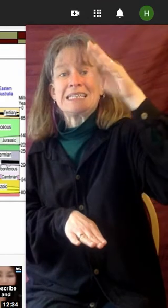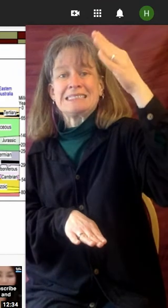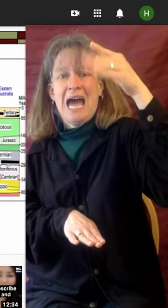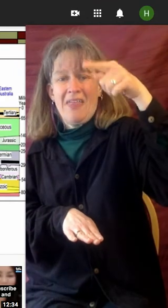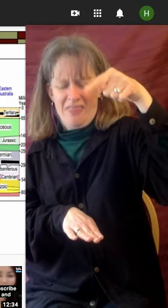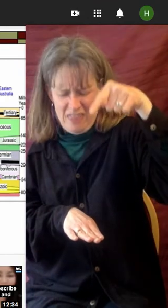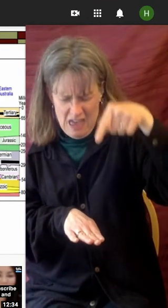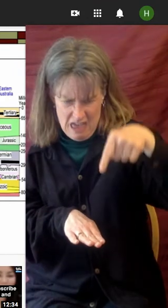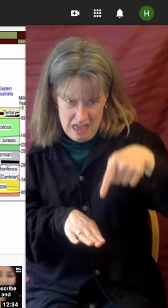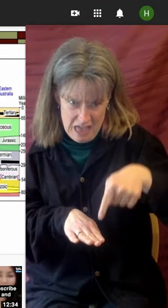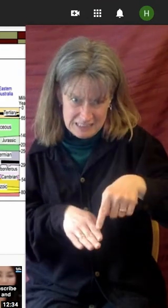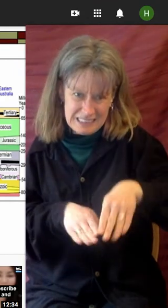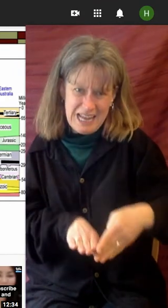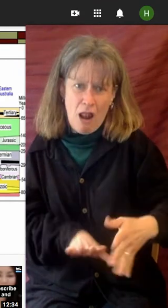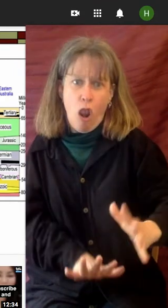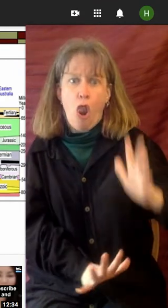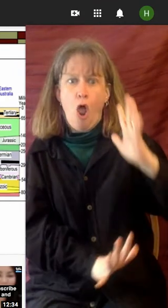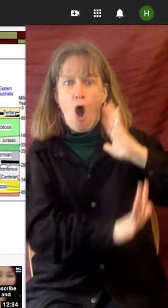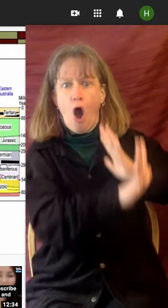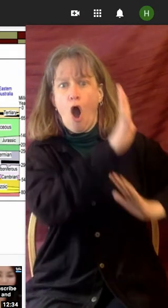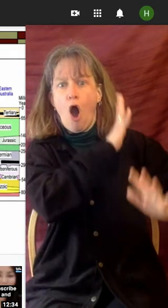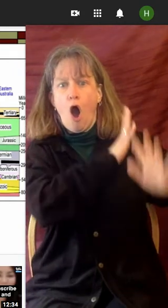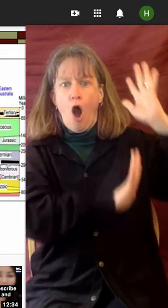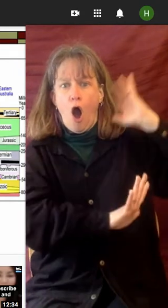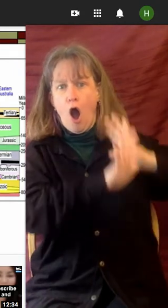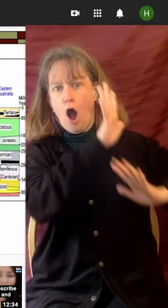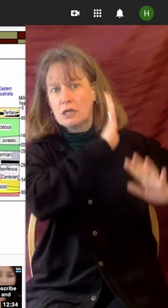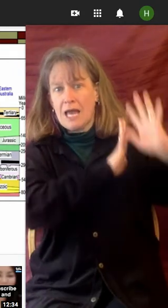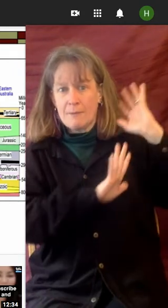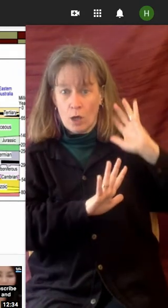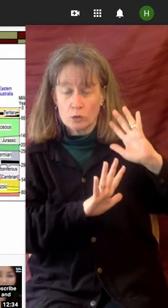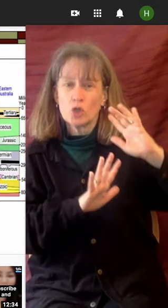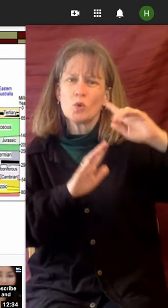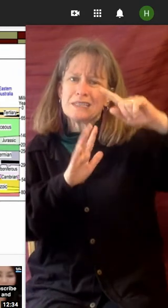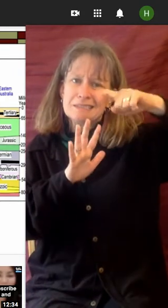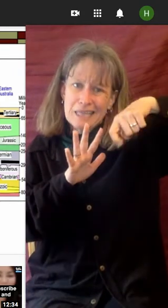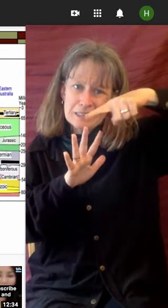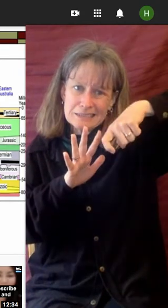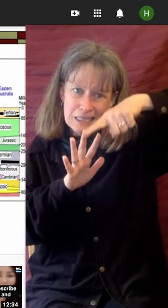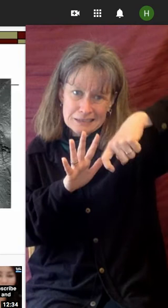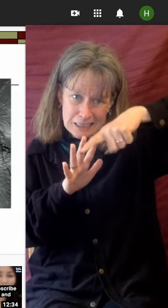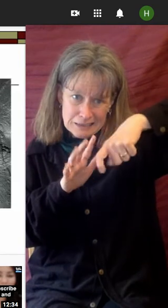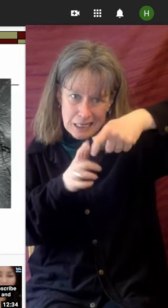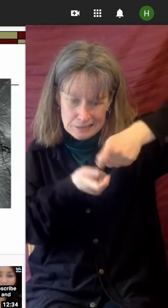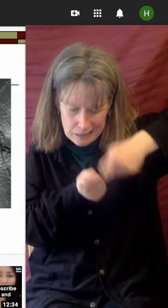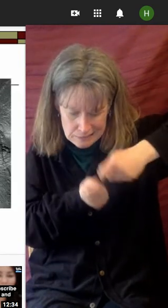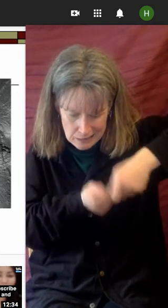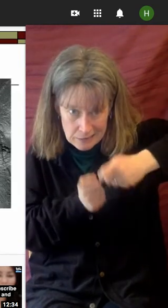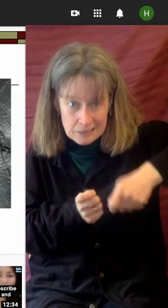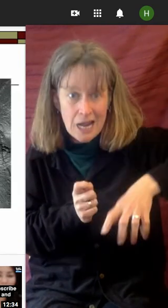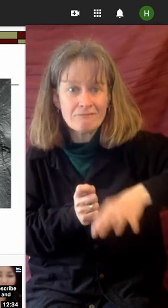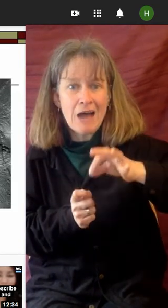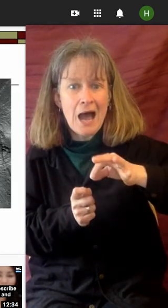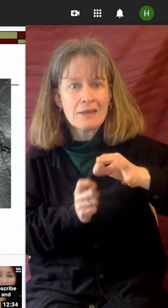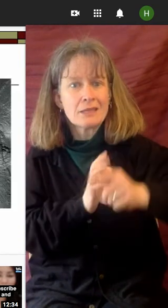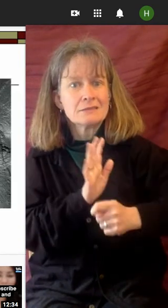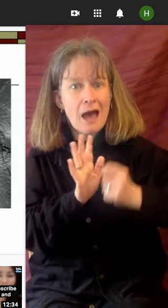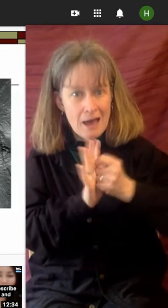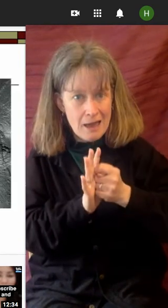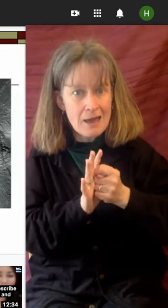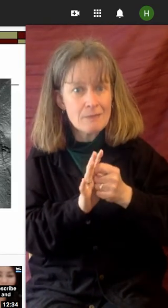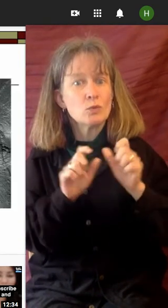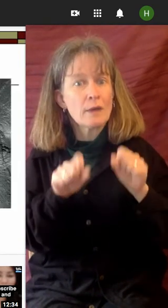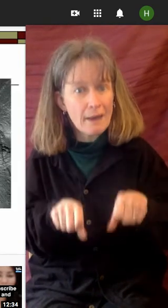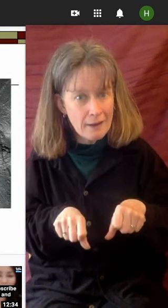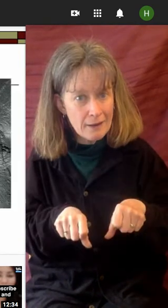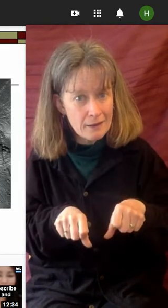dig through time back to where older things lived. And